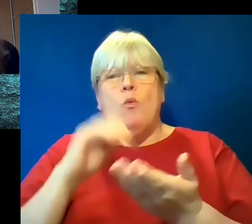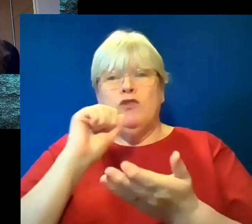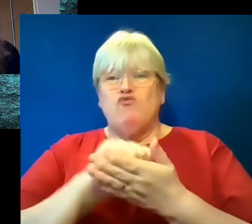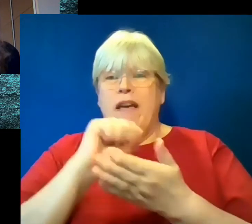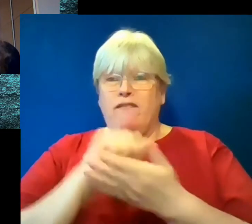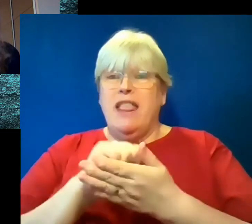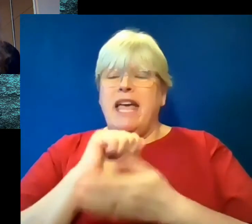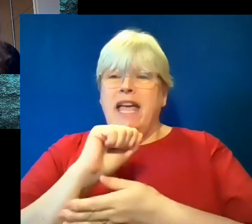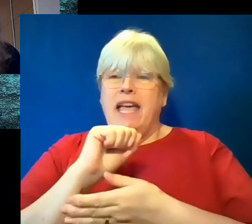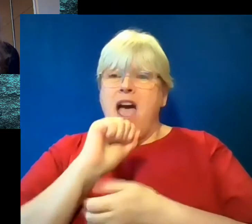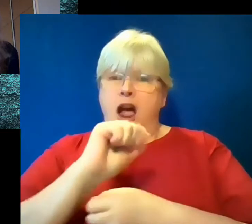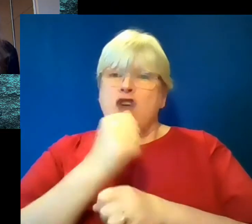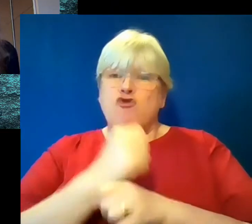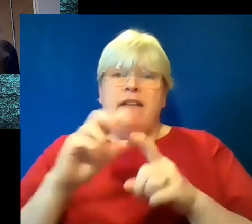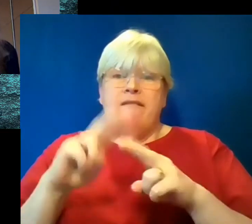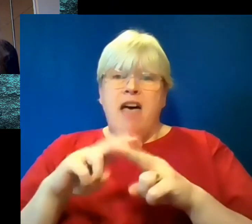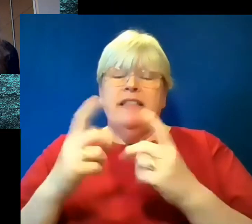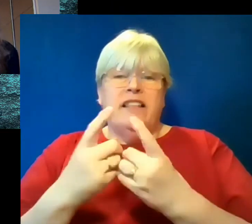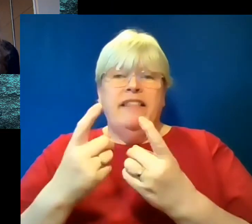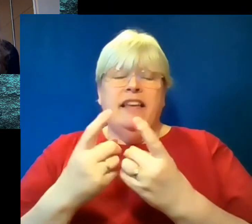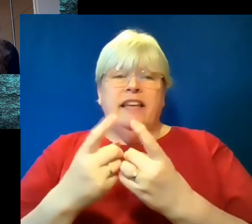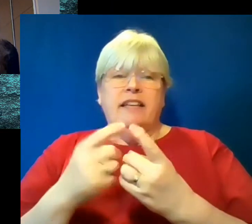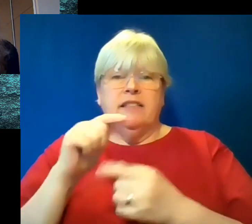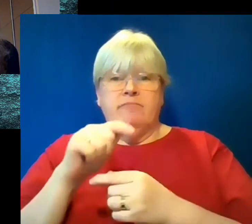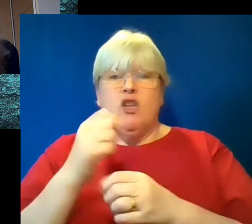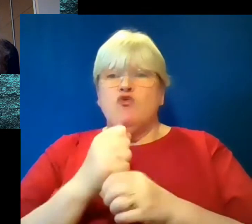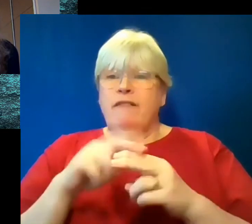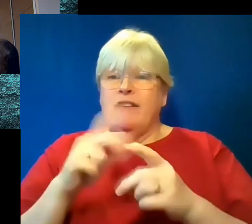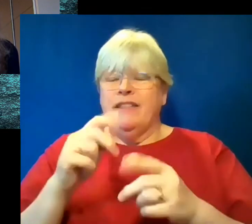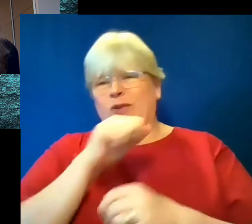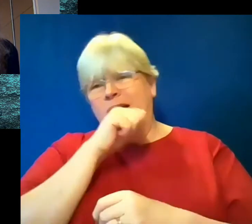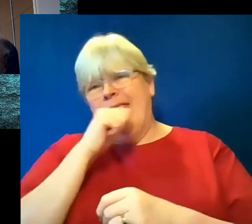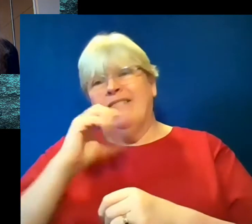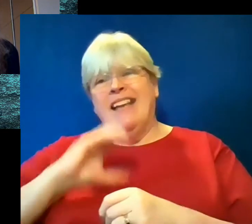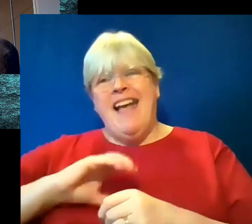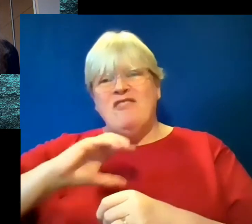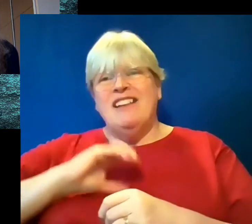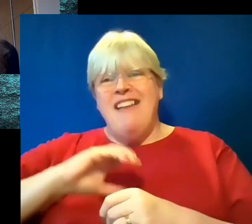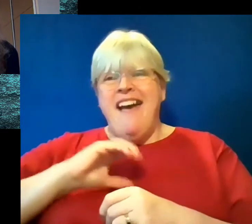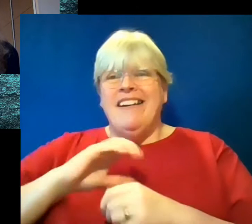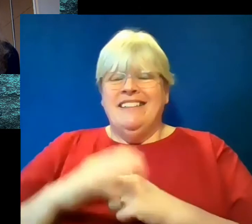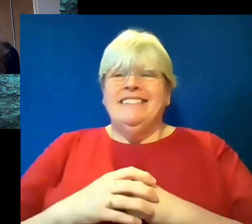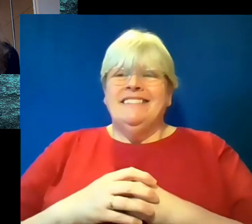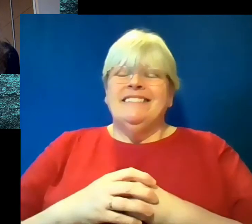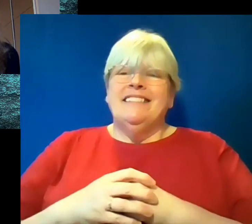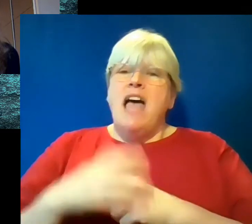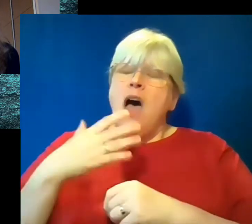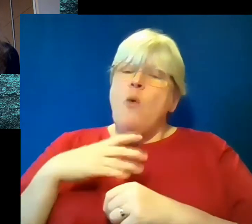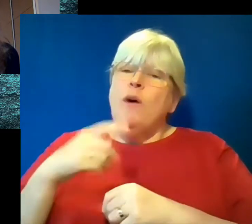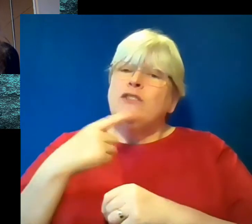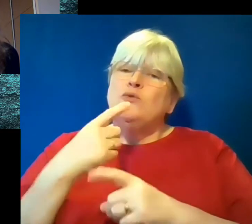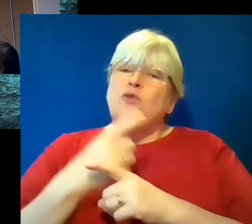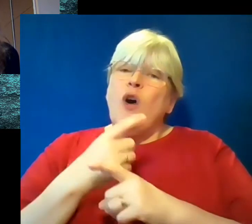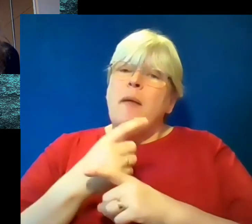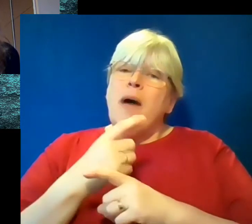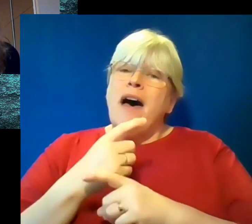her grandfather's. And he is a lovely character. And I just wanted to talk to you about some of